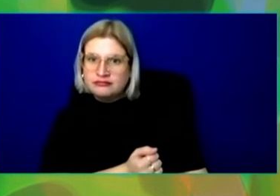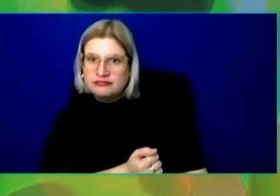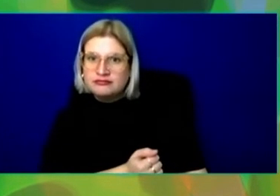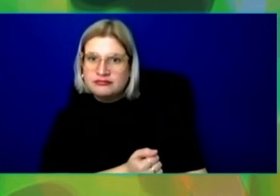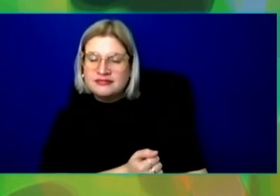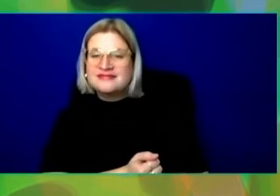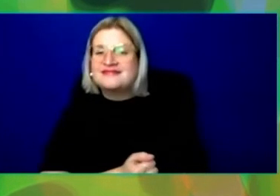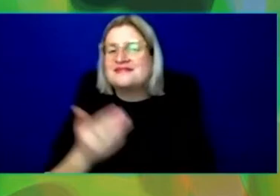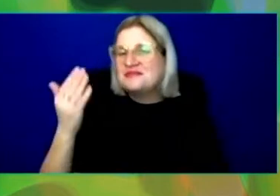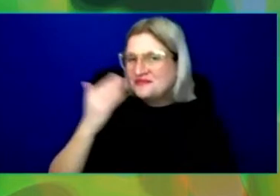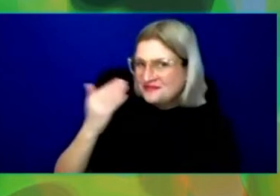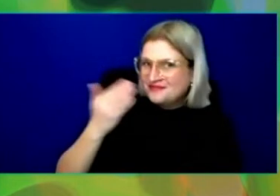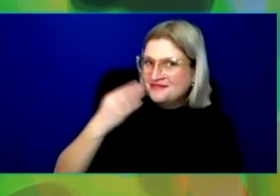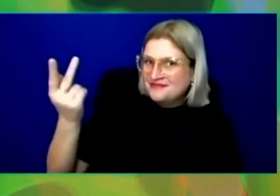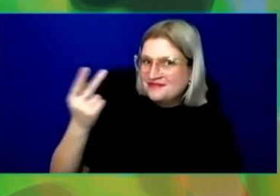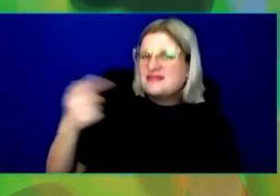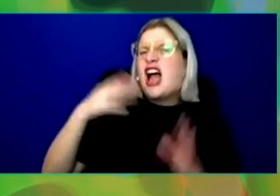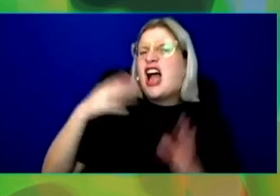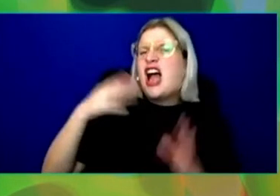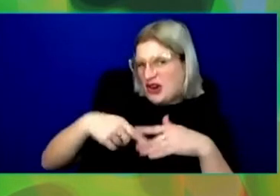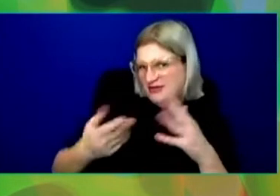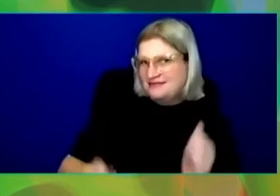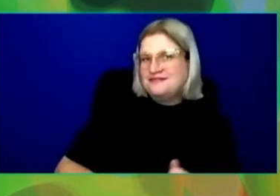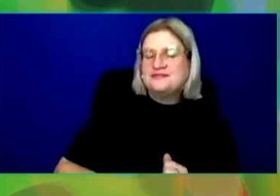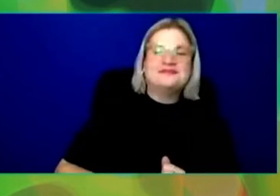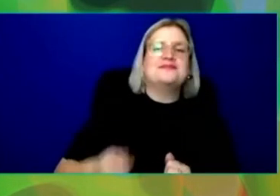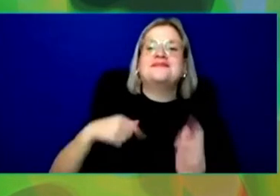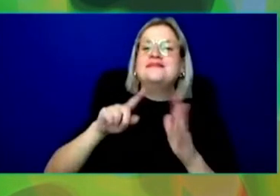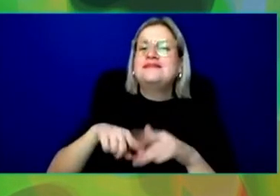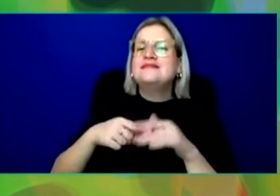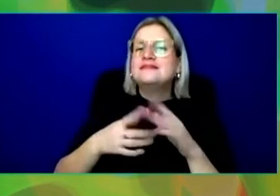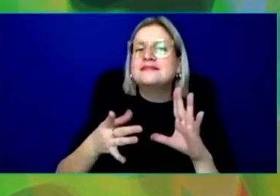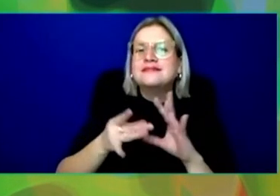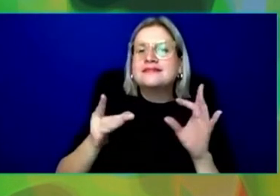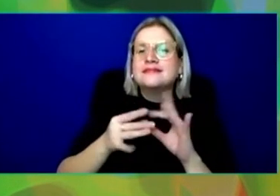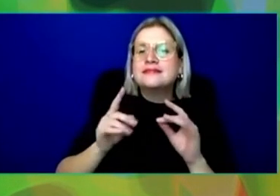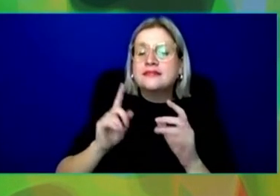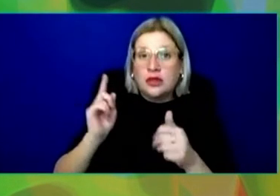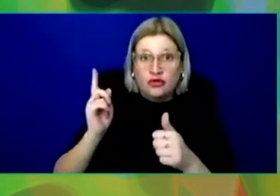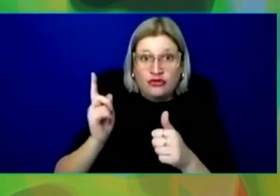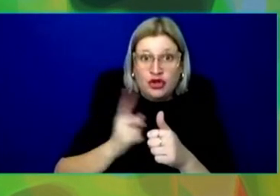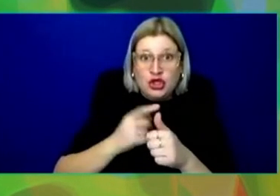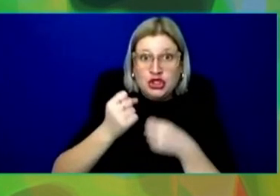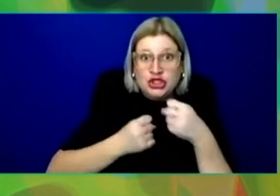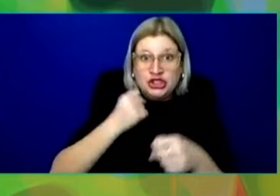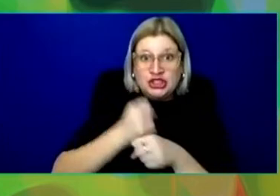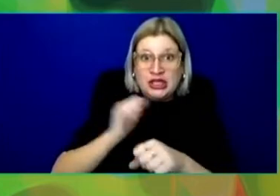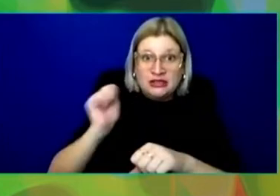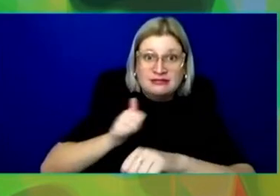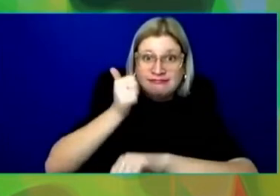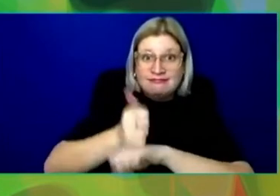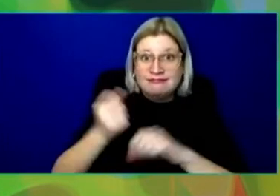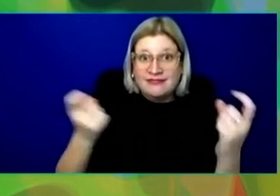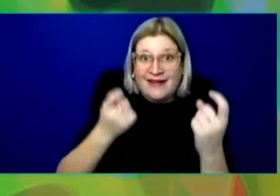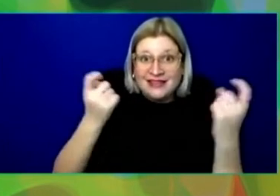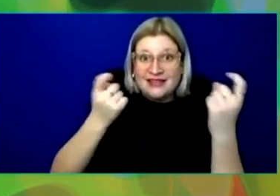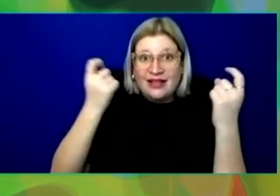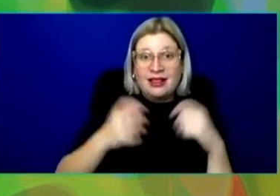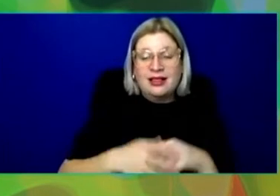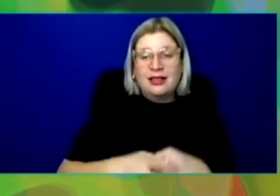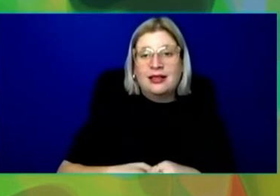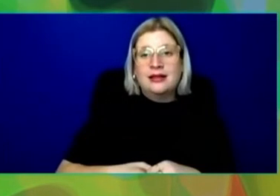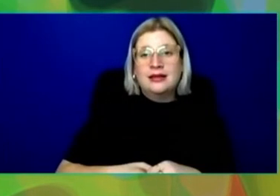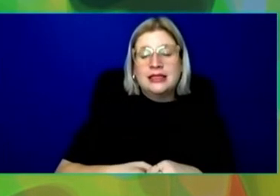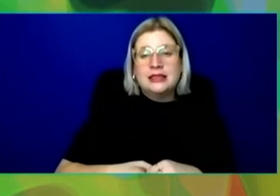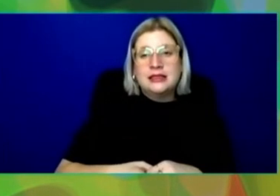you guys. Thank you. I'll start. And I'll start by saying that the first year that we put together the festival,